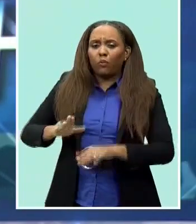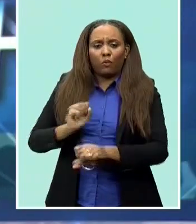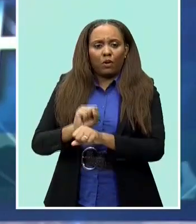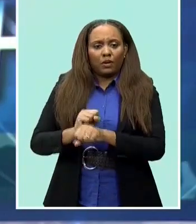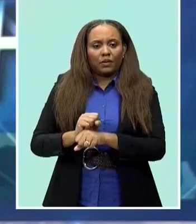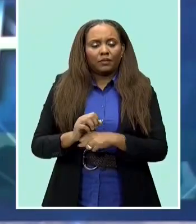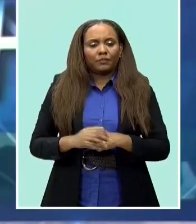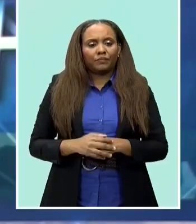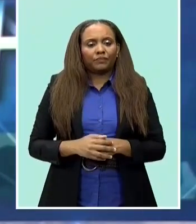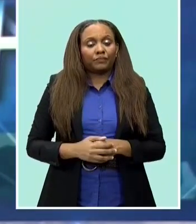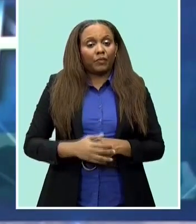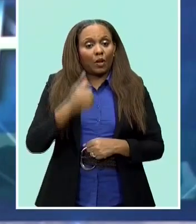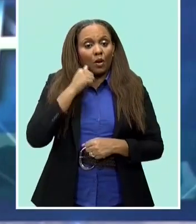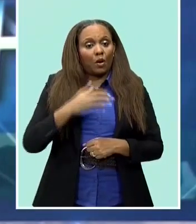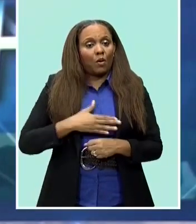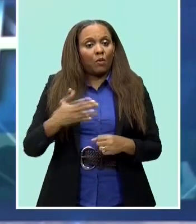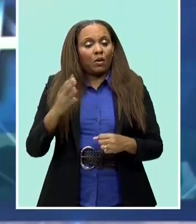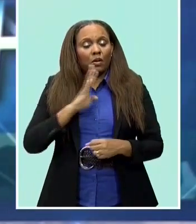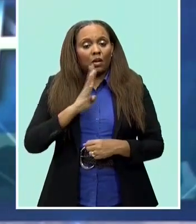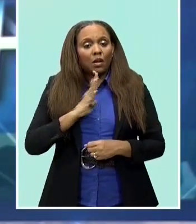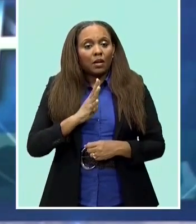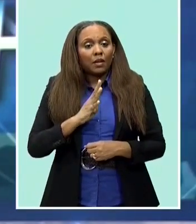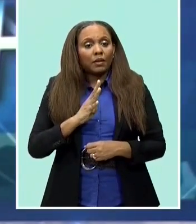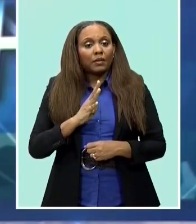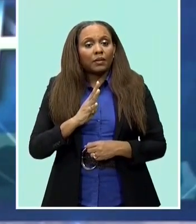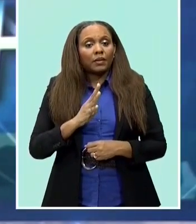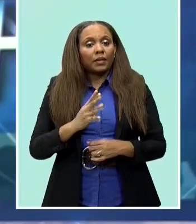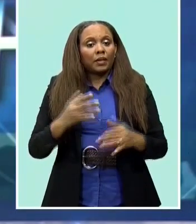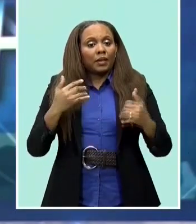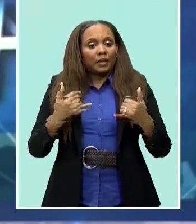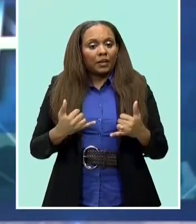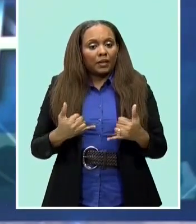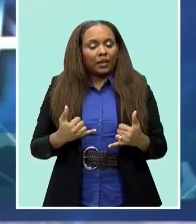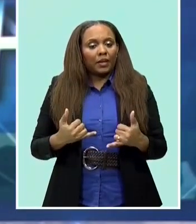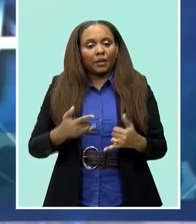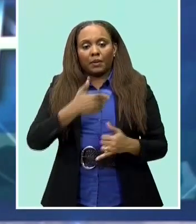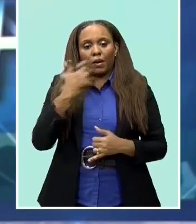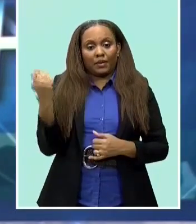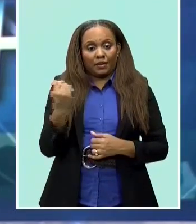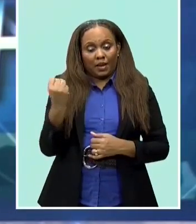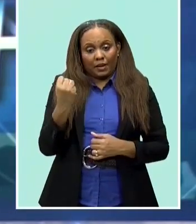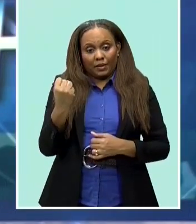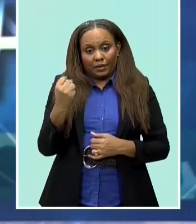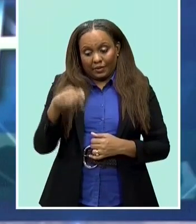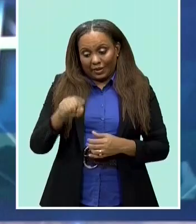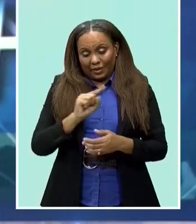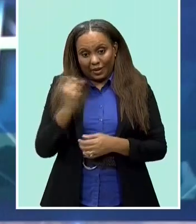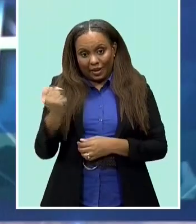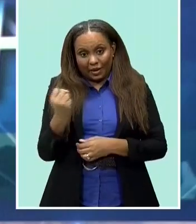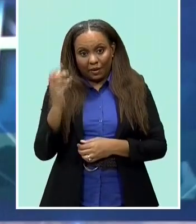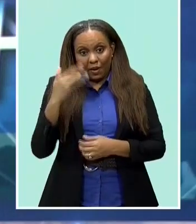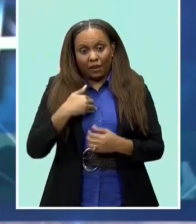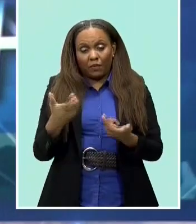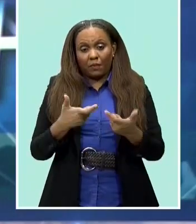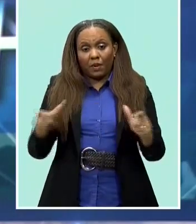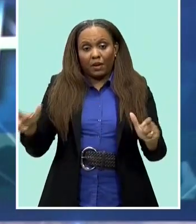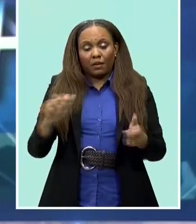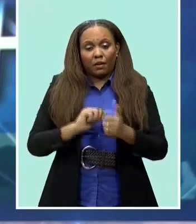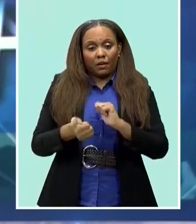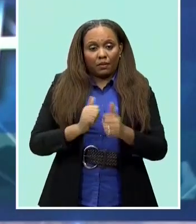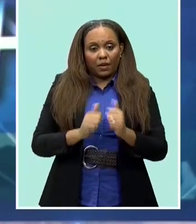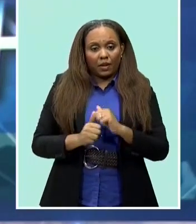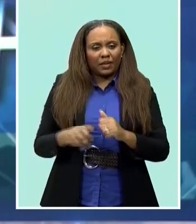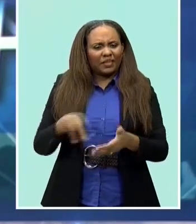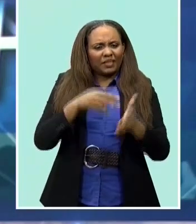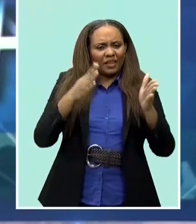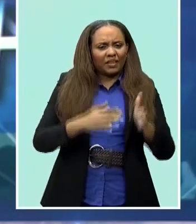to CBC ahead of the 11th Legends of the Dance Floor competition, which comes off this Saturday at the St. Leonard's Boys' School. It is open to